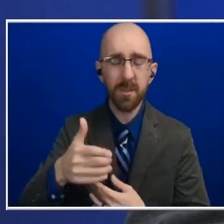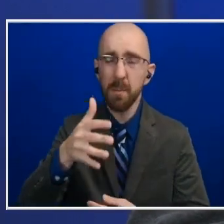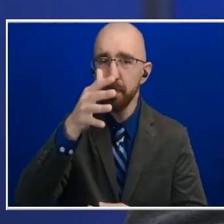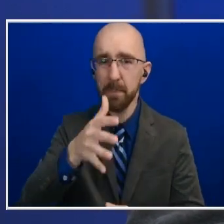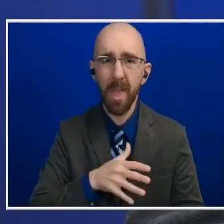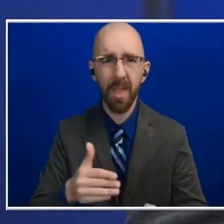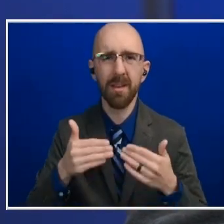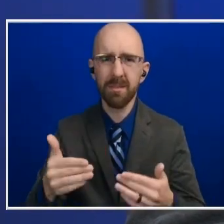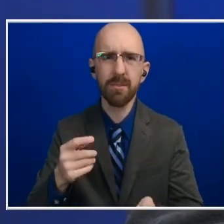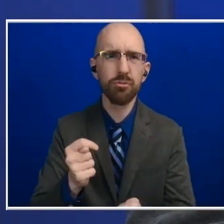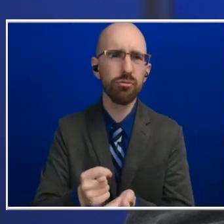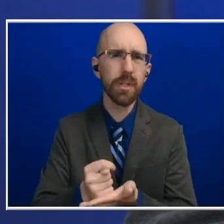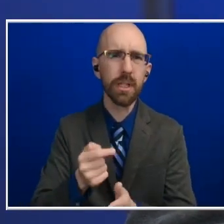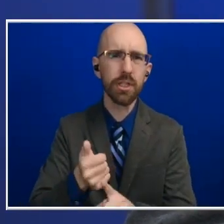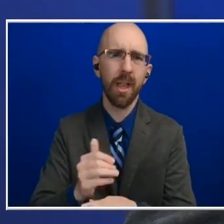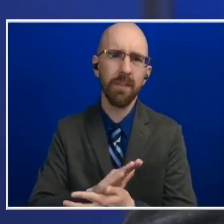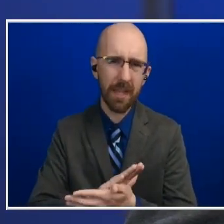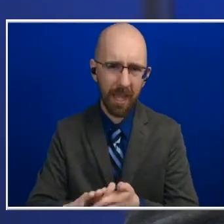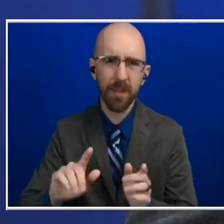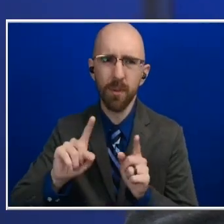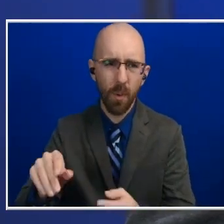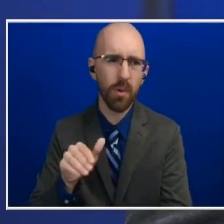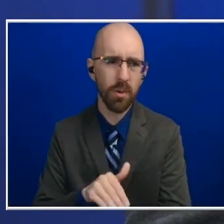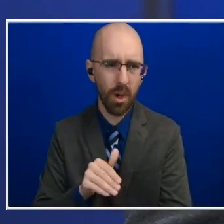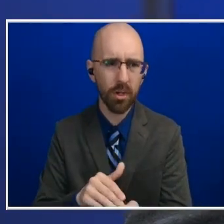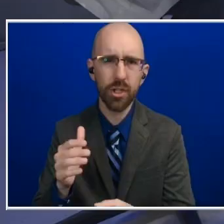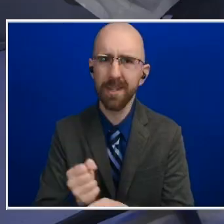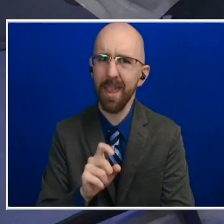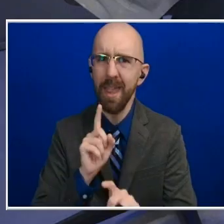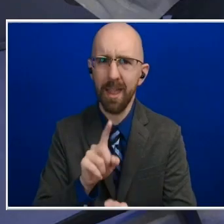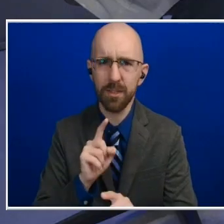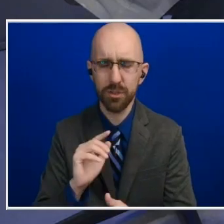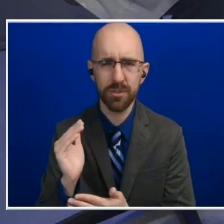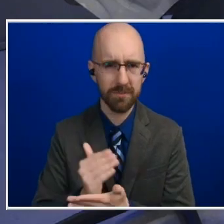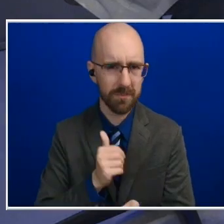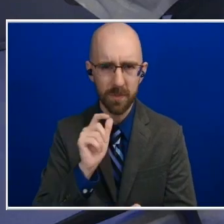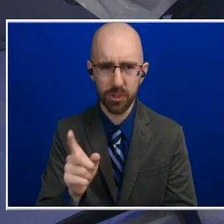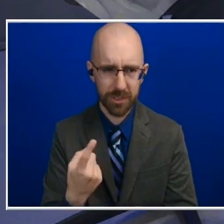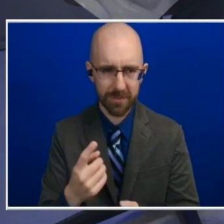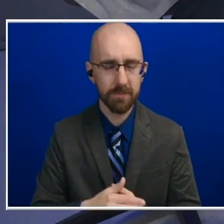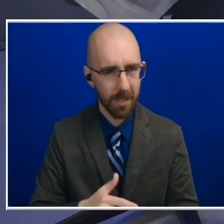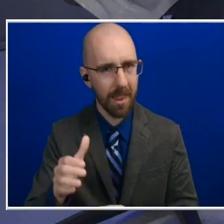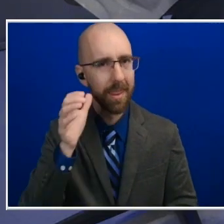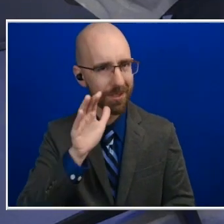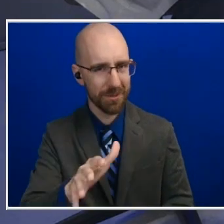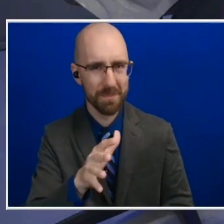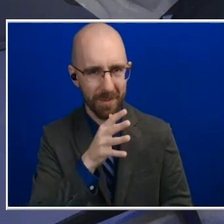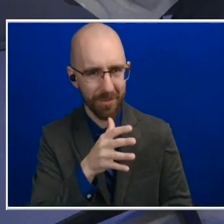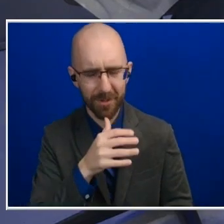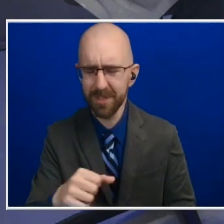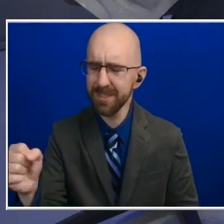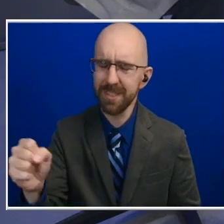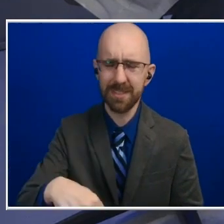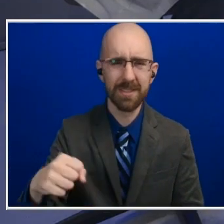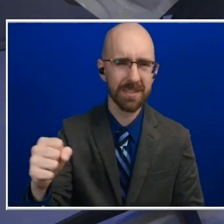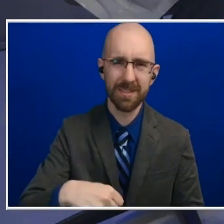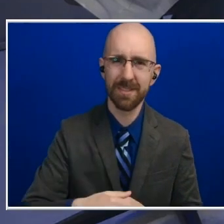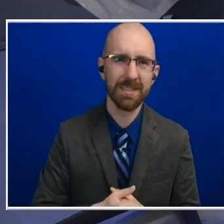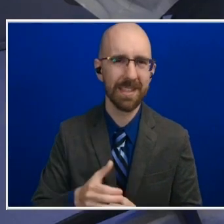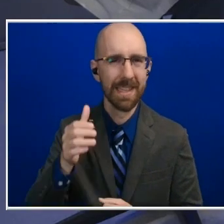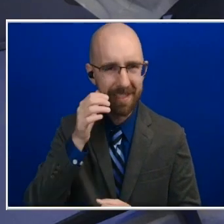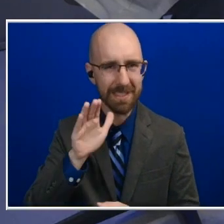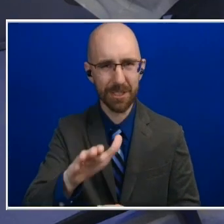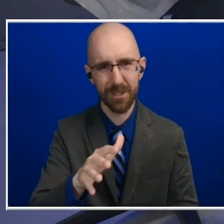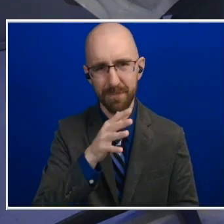and get to a doctor and get some answers. And Don't listen just to your live with mother. it. Yes. Listen to your mother. It's so simple,